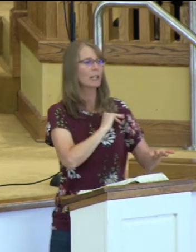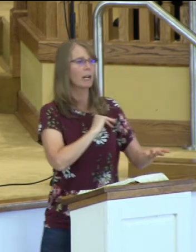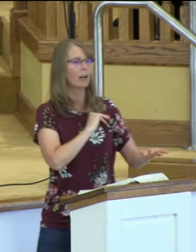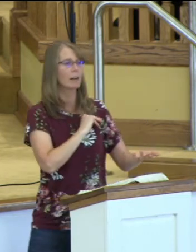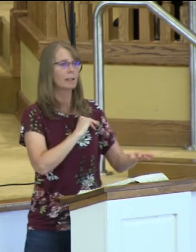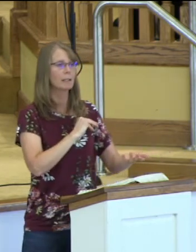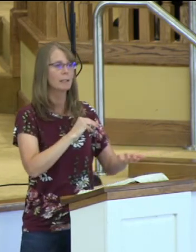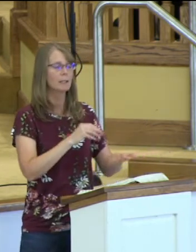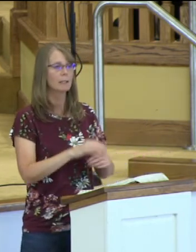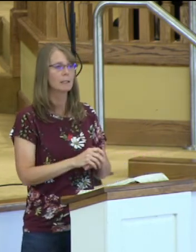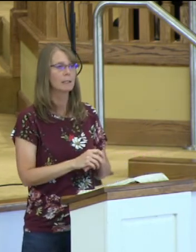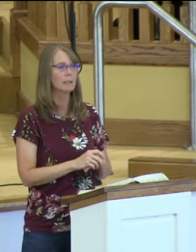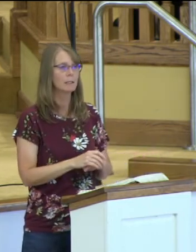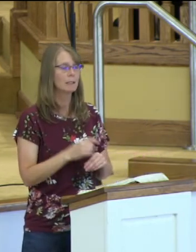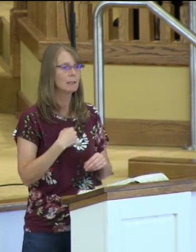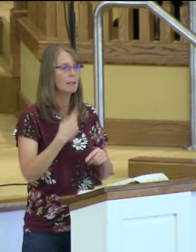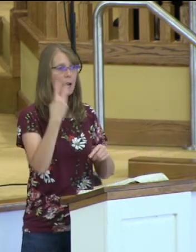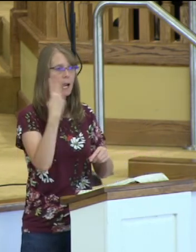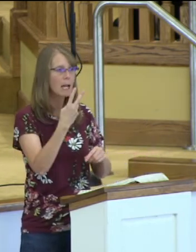I see John Wycliffe.